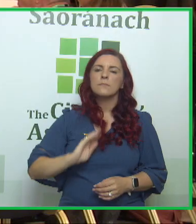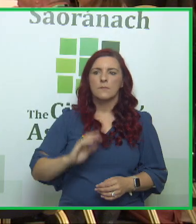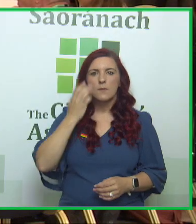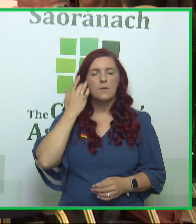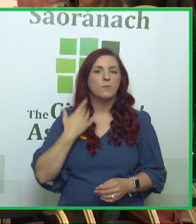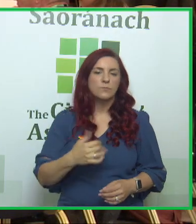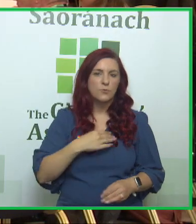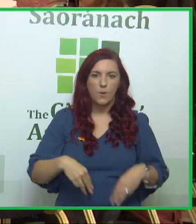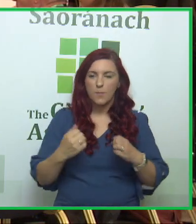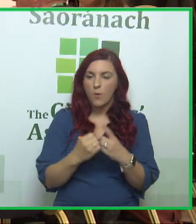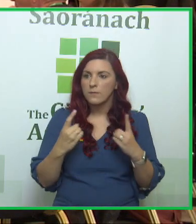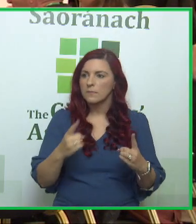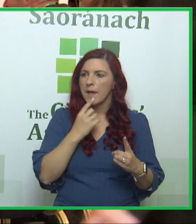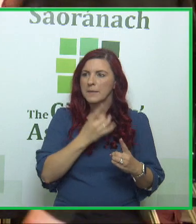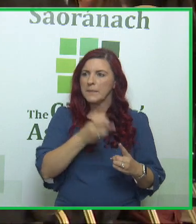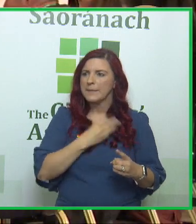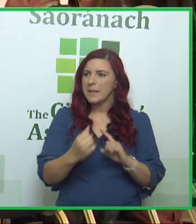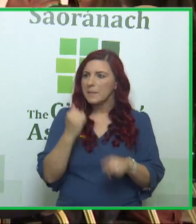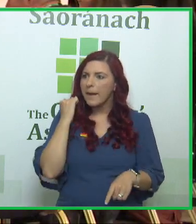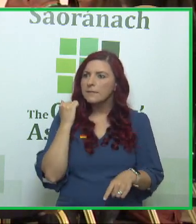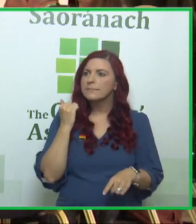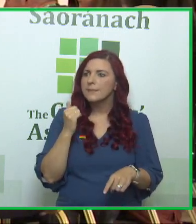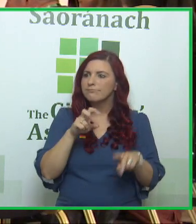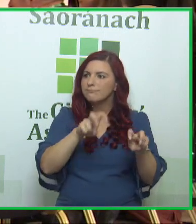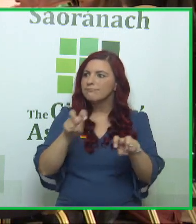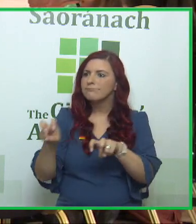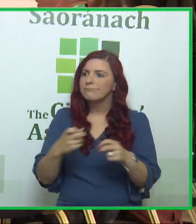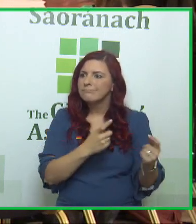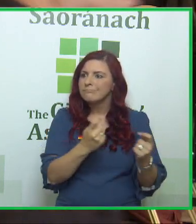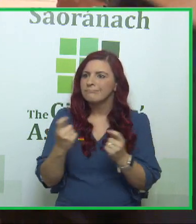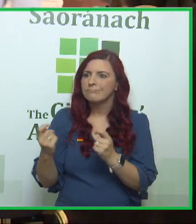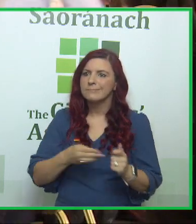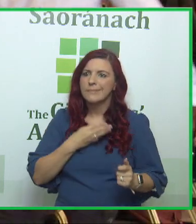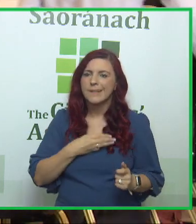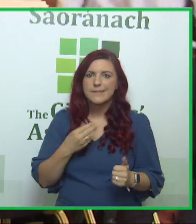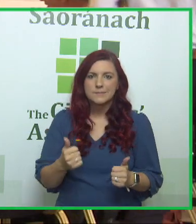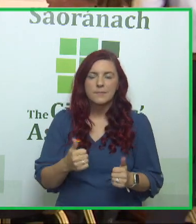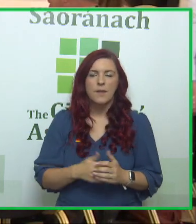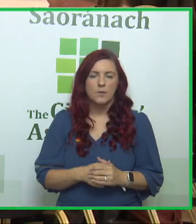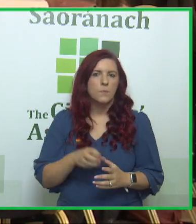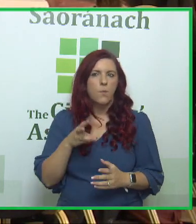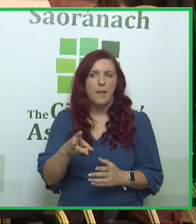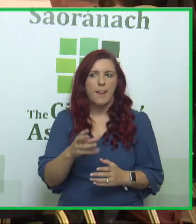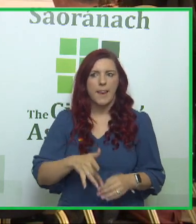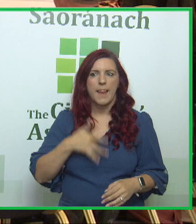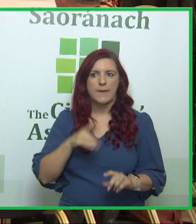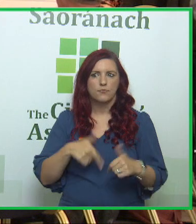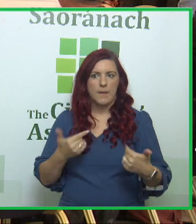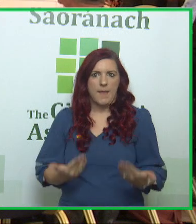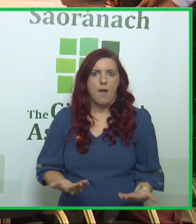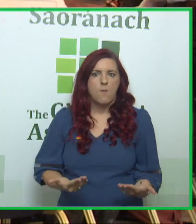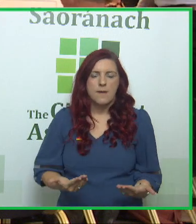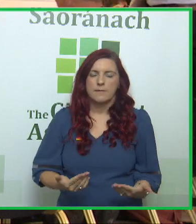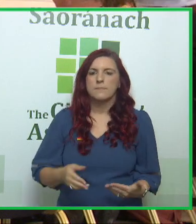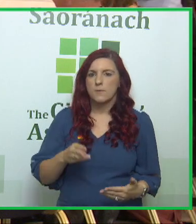Good morning, everybody. Can I ask people at the back, please take your seats, and we're going to go live stream straight away. Good